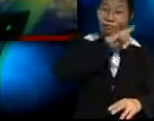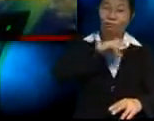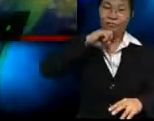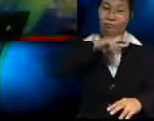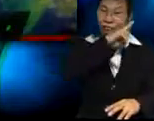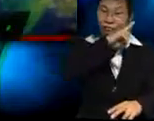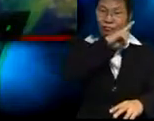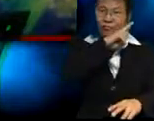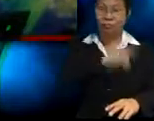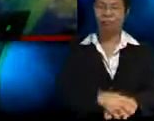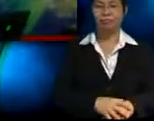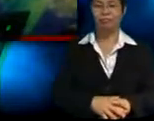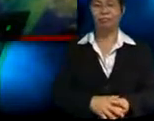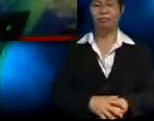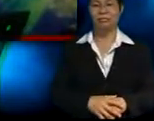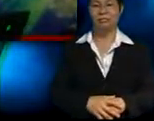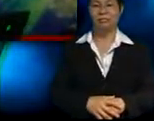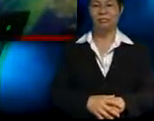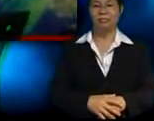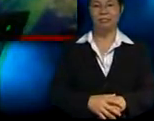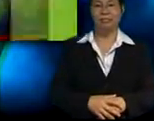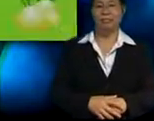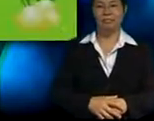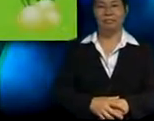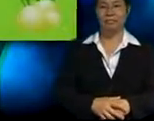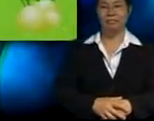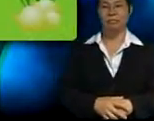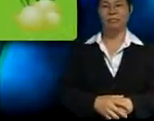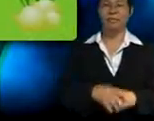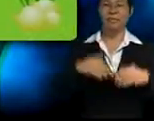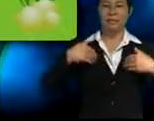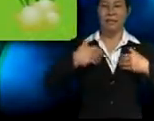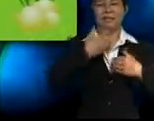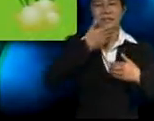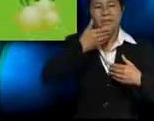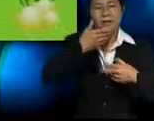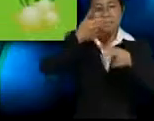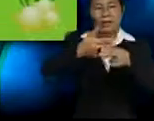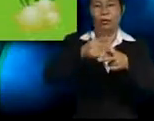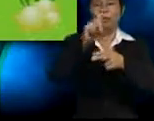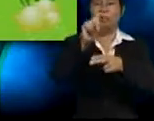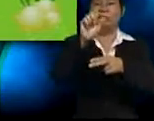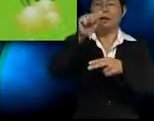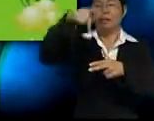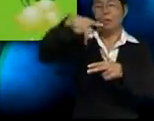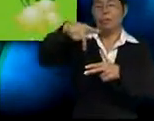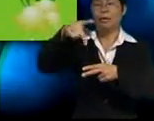are special creatures. When young, we're called